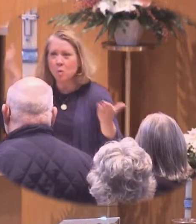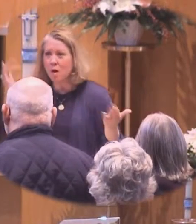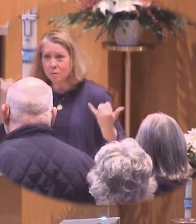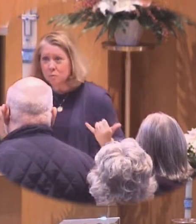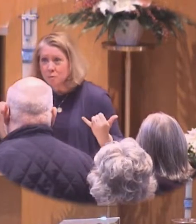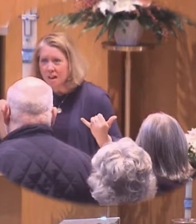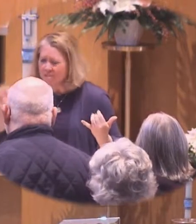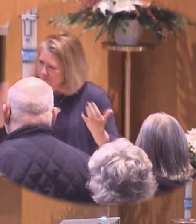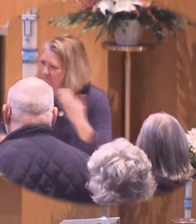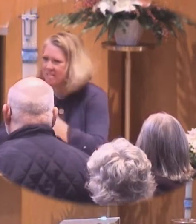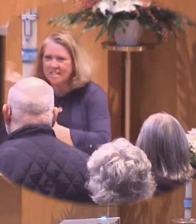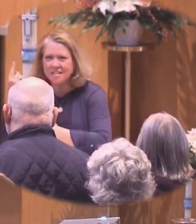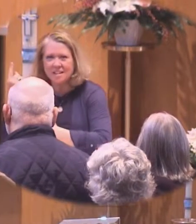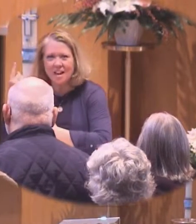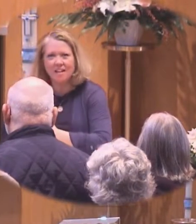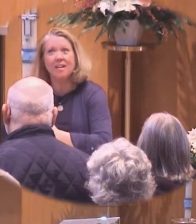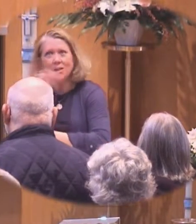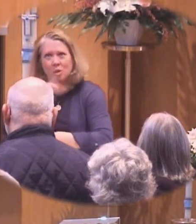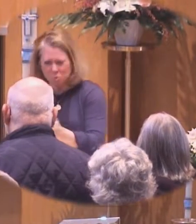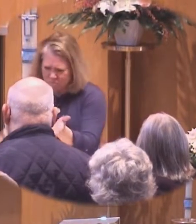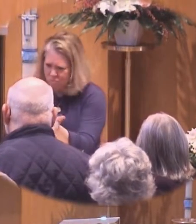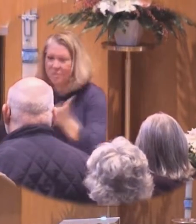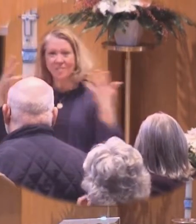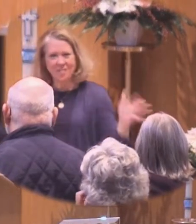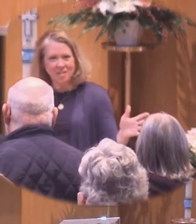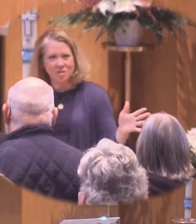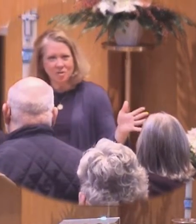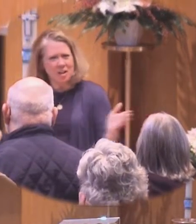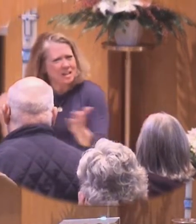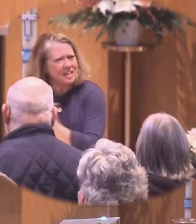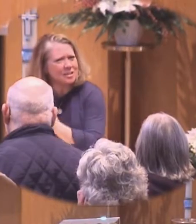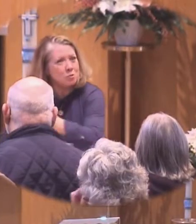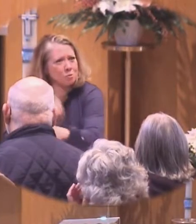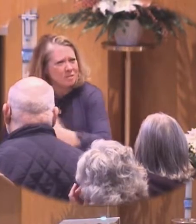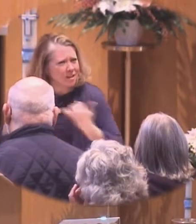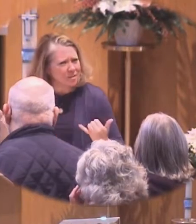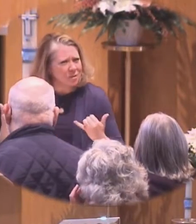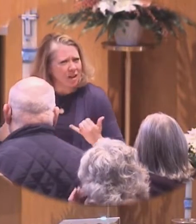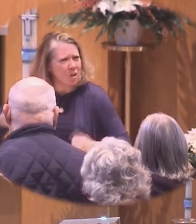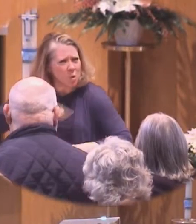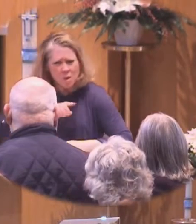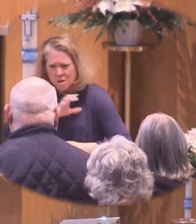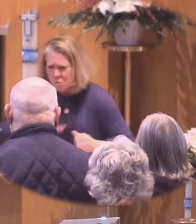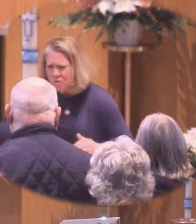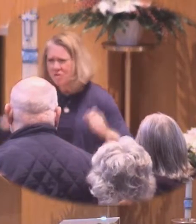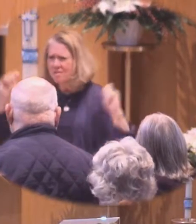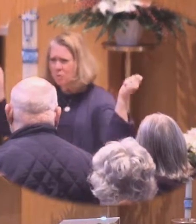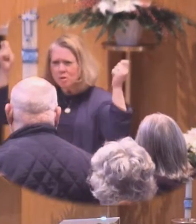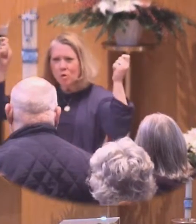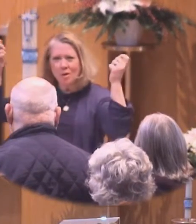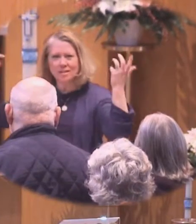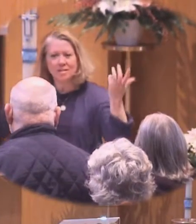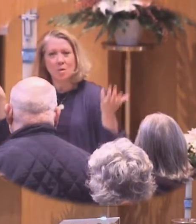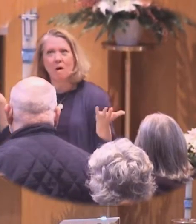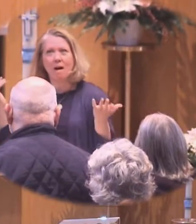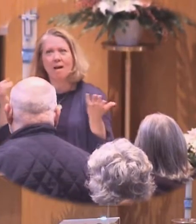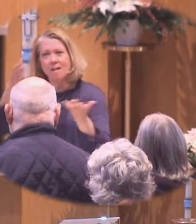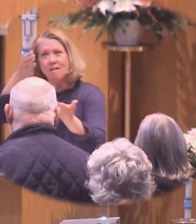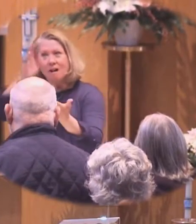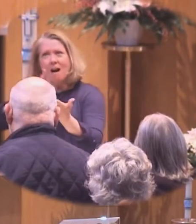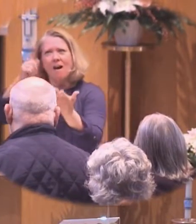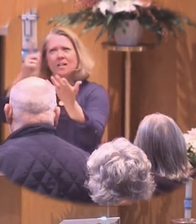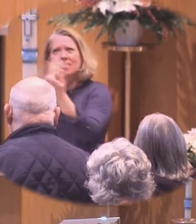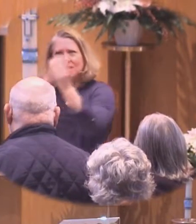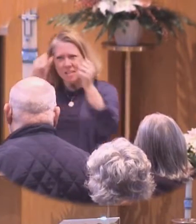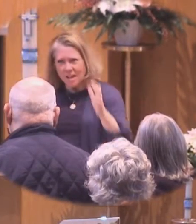today is the day the Lord has risen. It's a new day for us as Christians to rejoice. For God has sent us the Savior